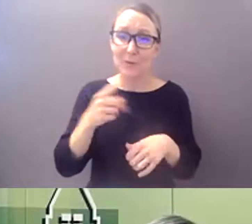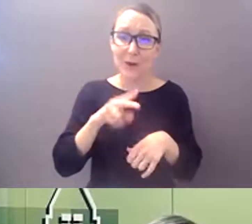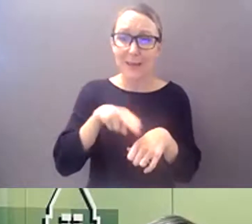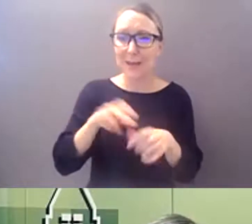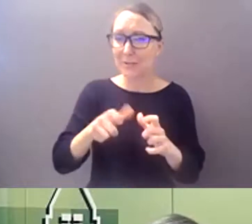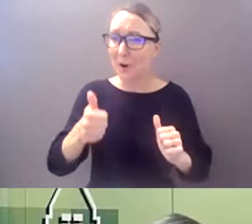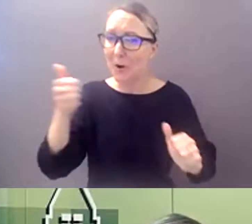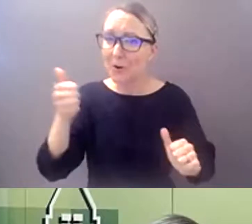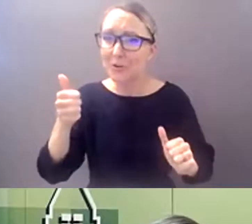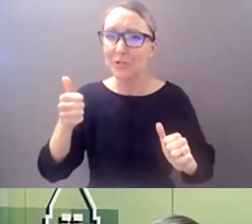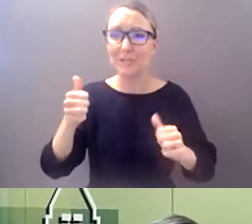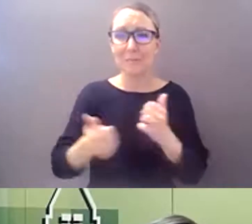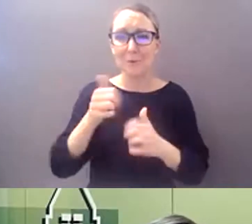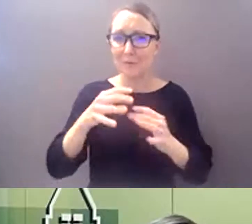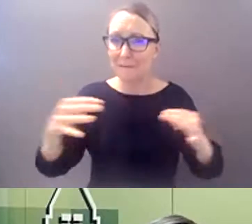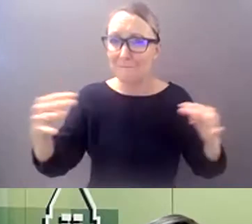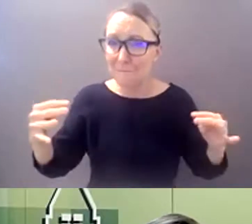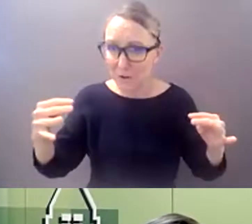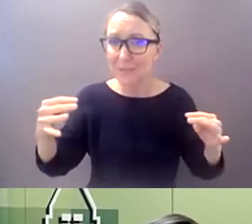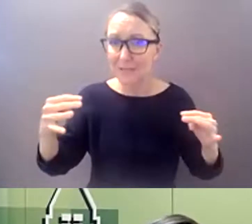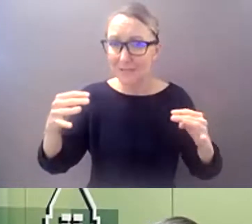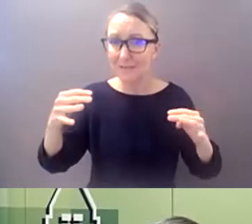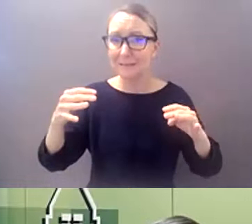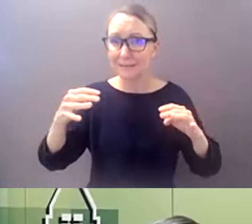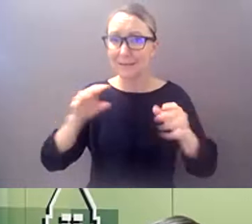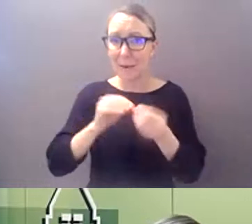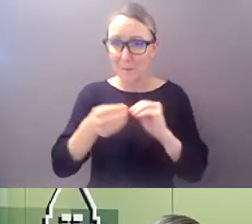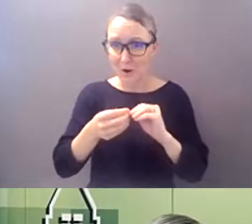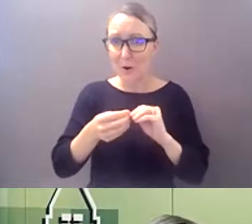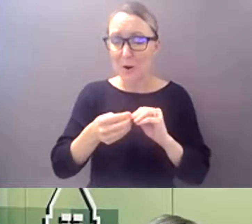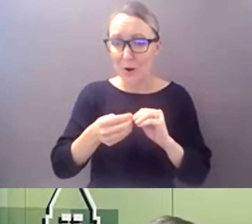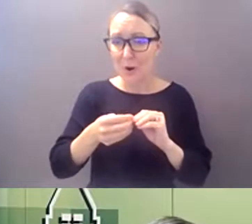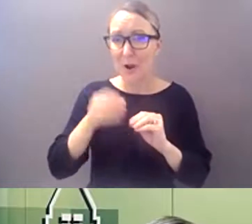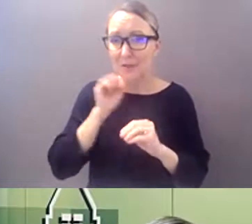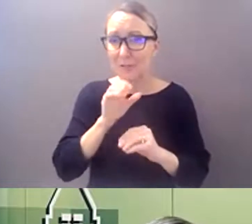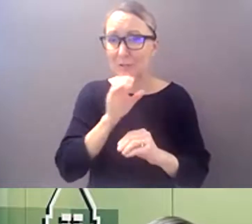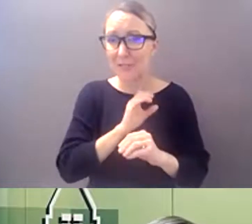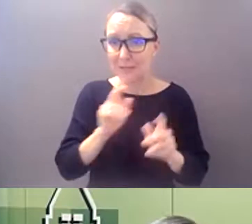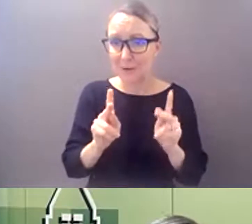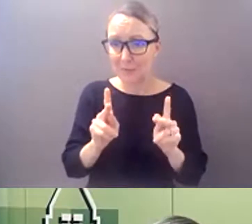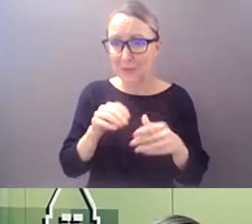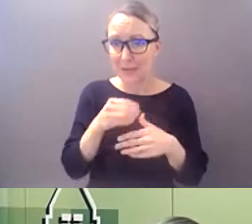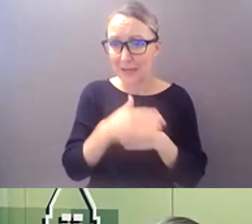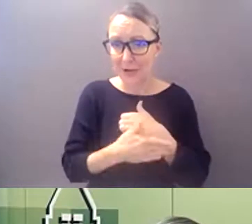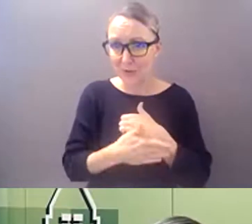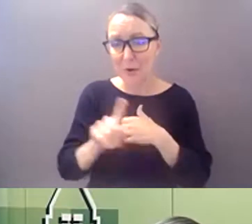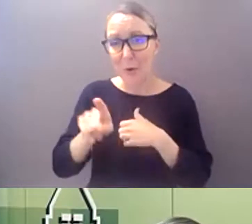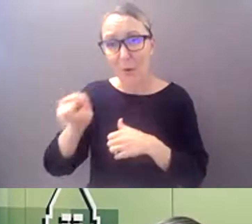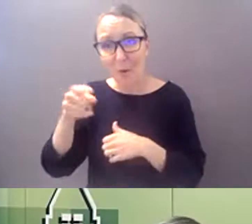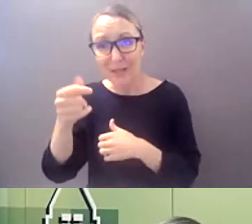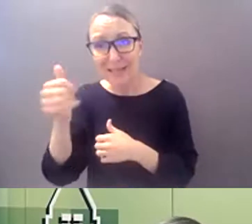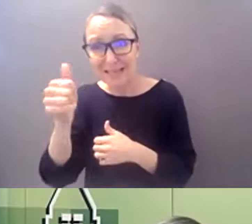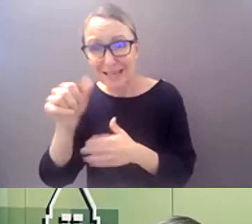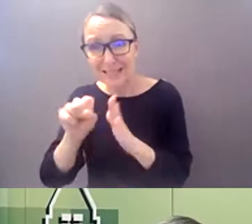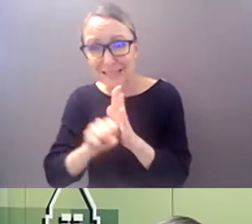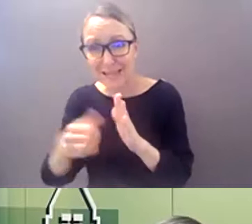concentrations and most diverse concentrations of older people in the country. Only 10 states have an older adult population larger than